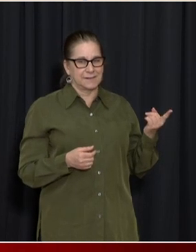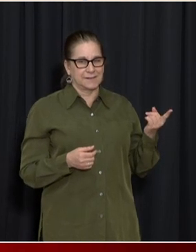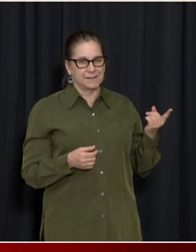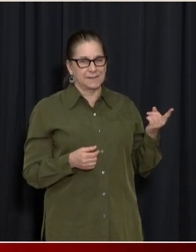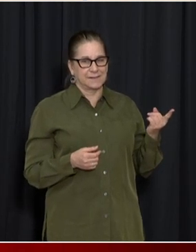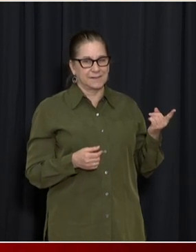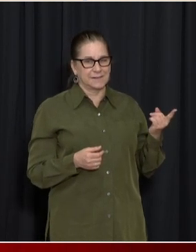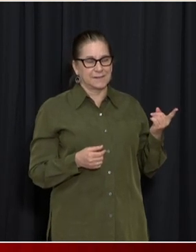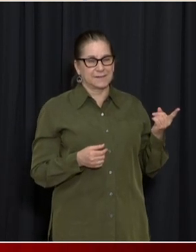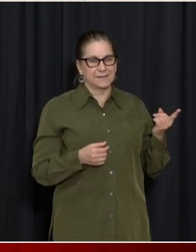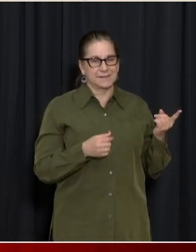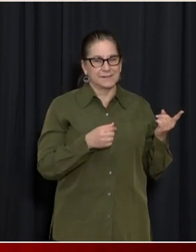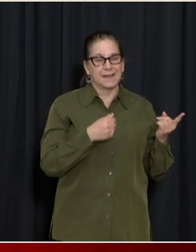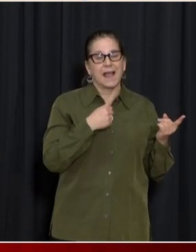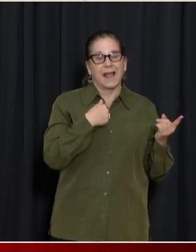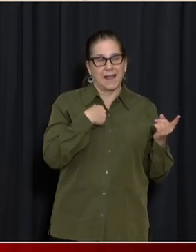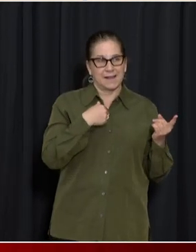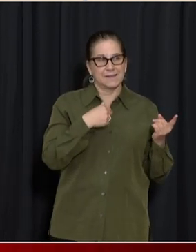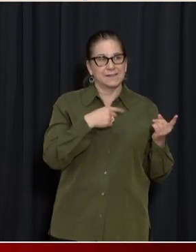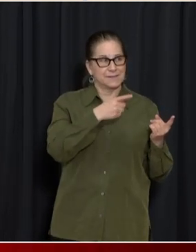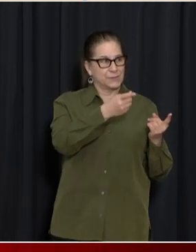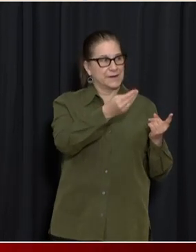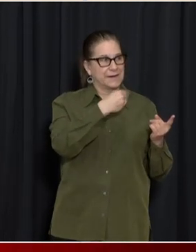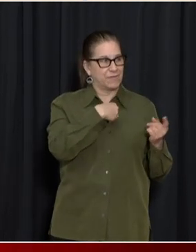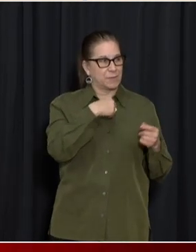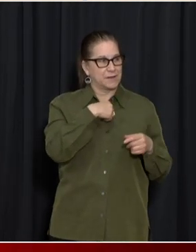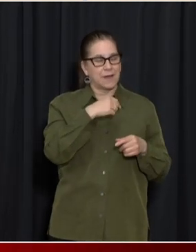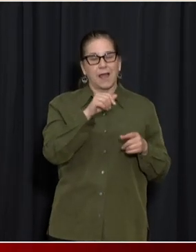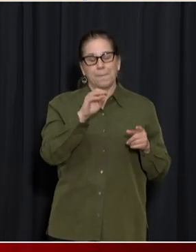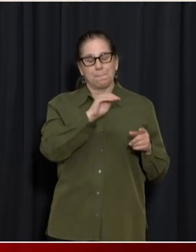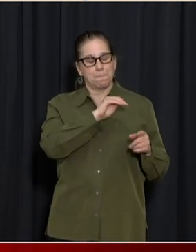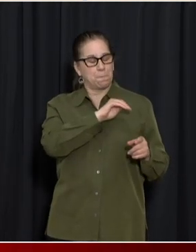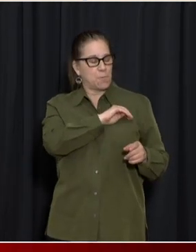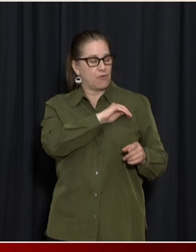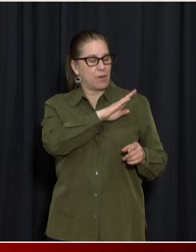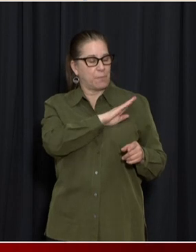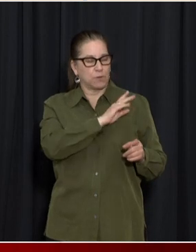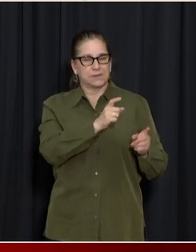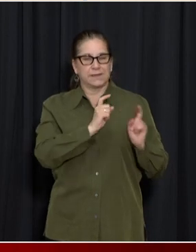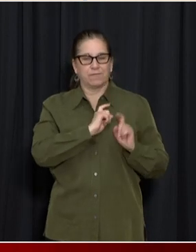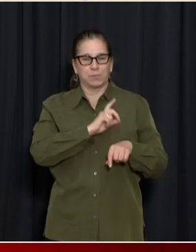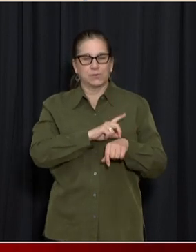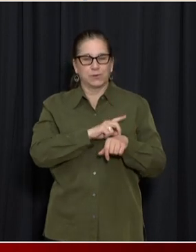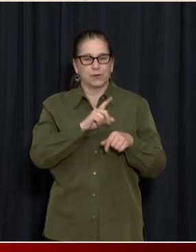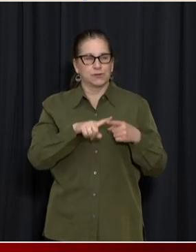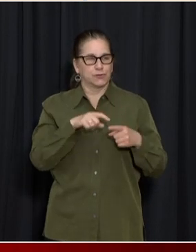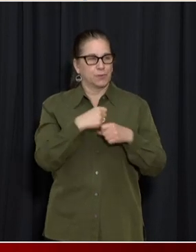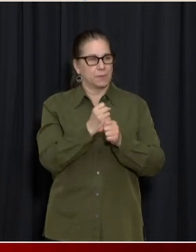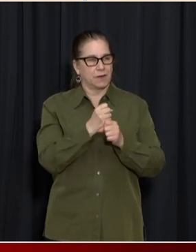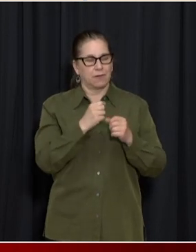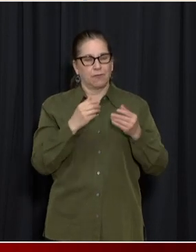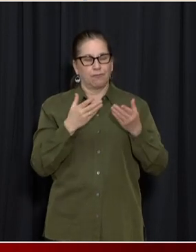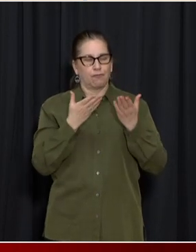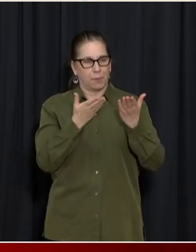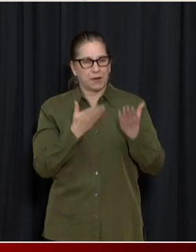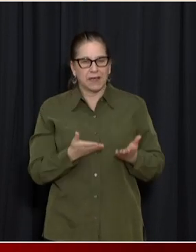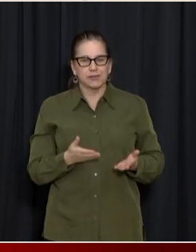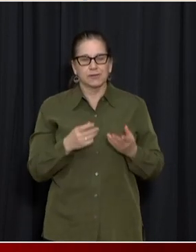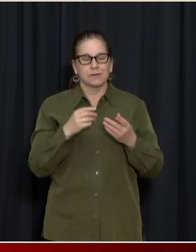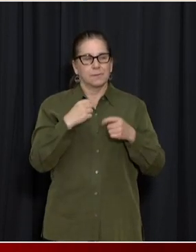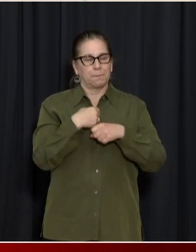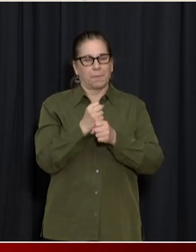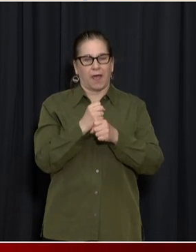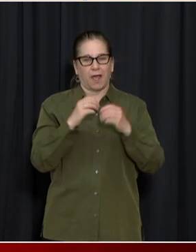recommending phasing and practical guidelines, but also with identifying new opportunities and cross-cutting